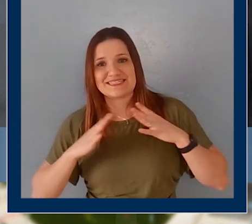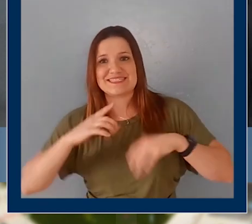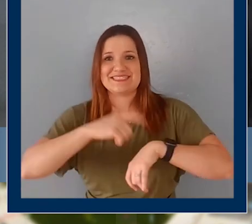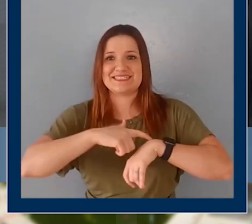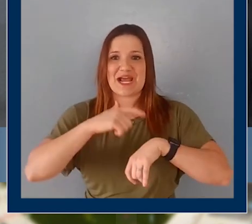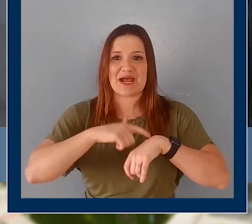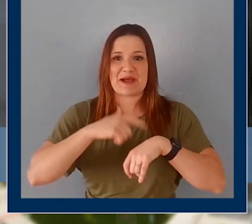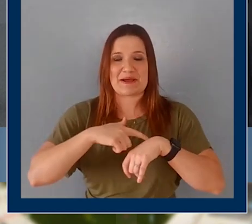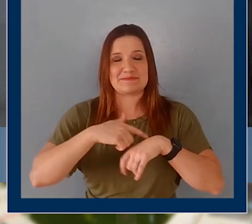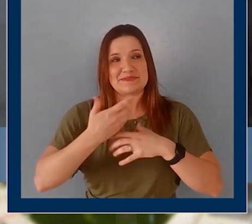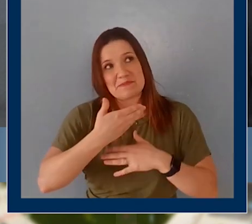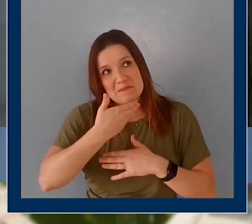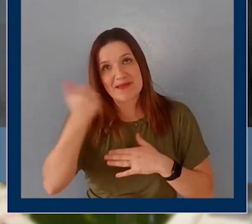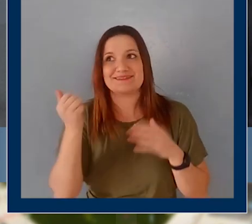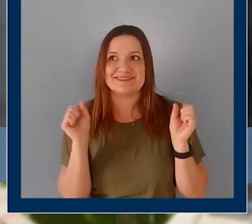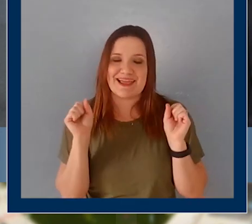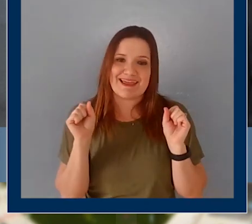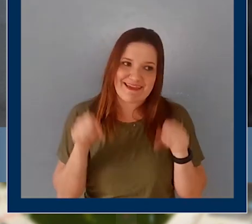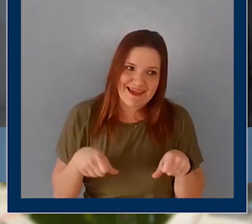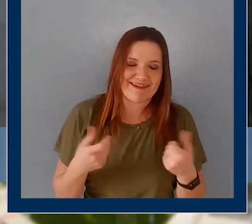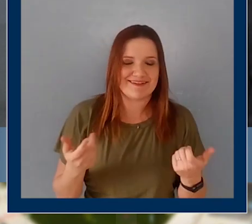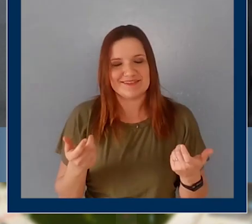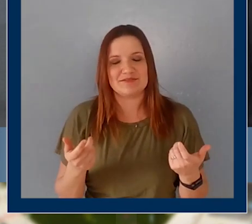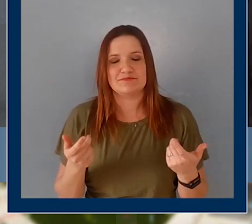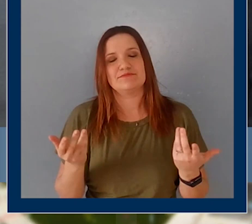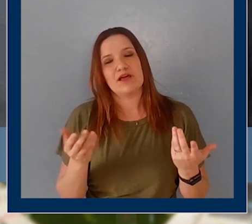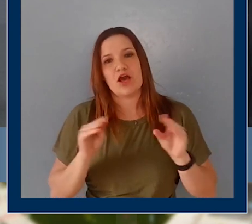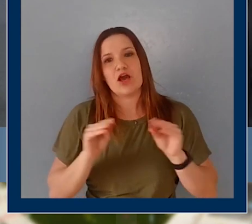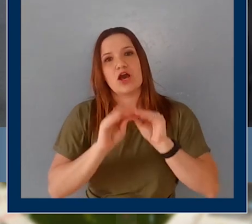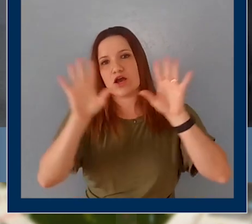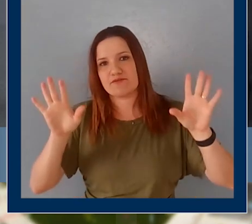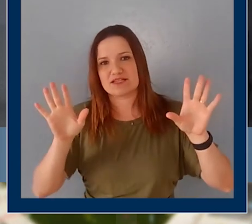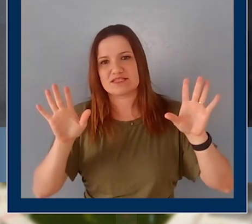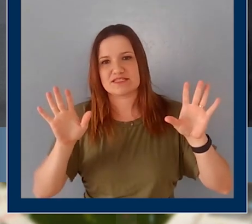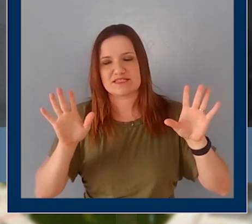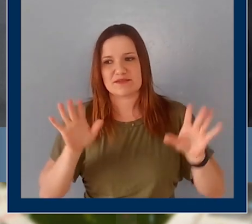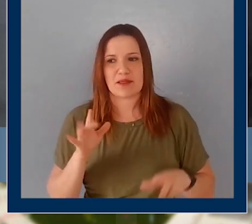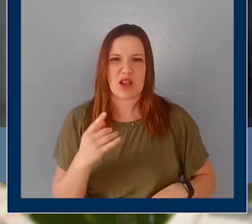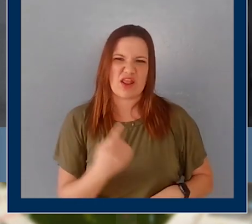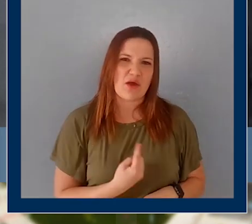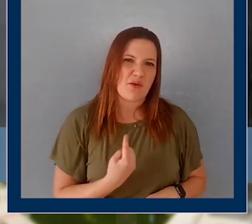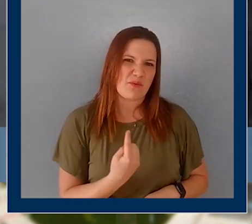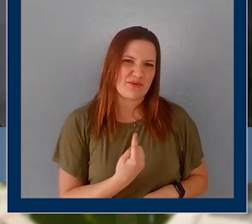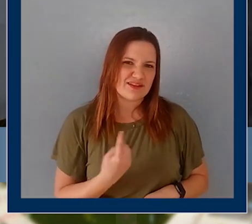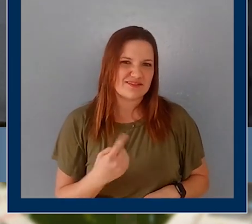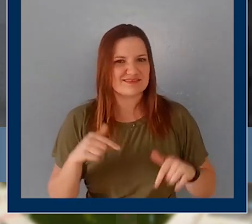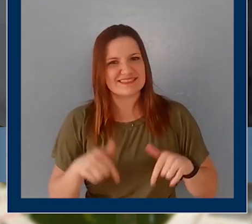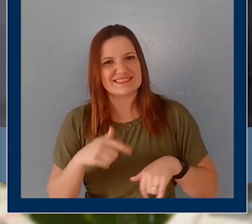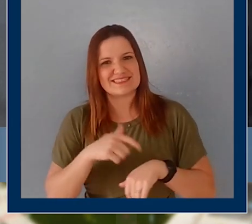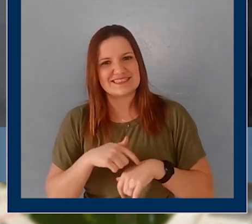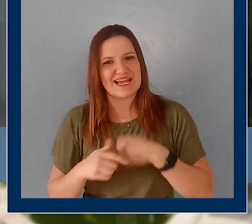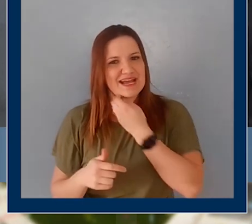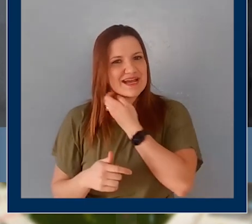and thank you for sitting down with us 34 times and just answering the questions. And we've talked,